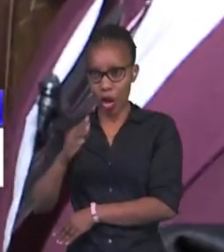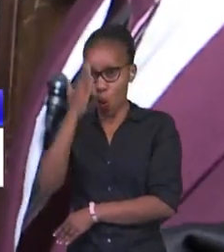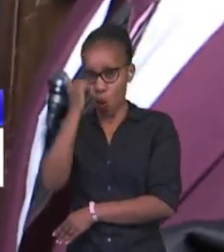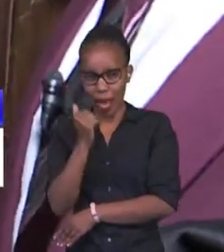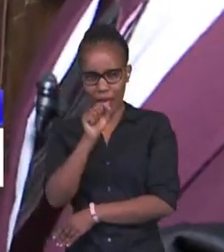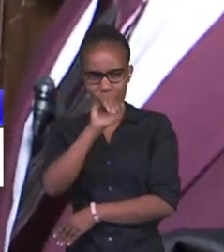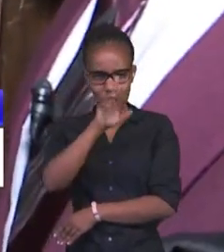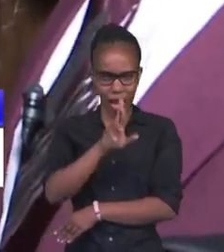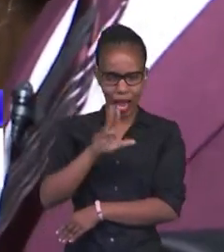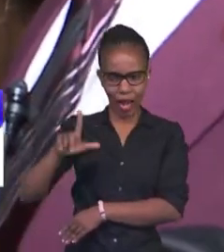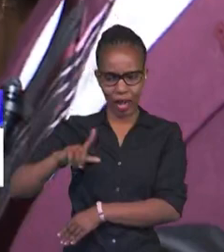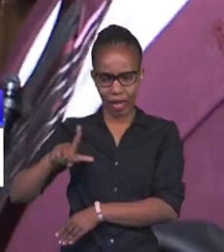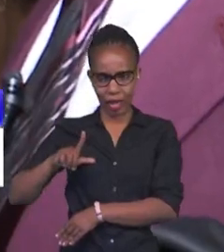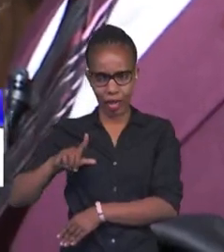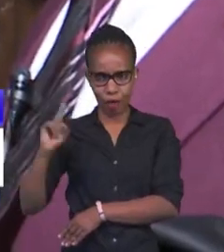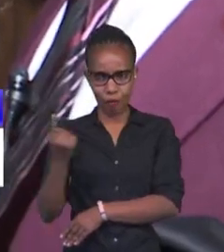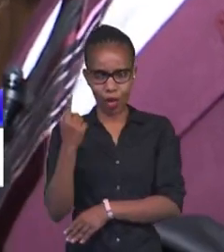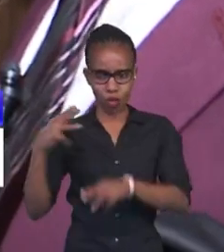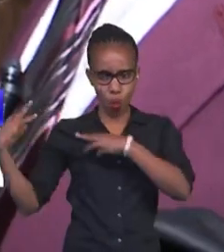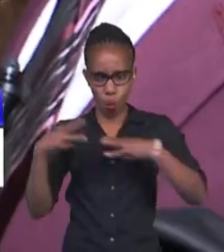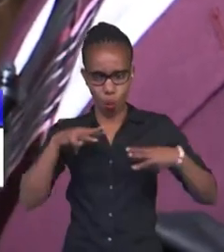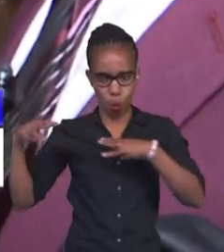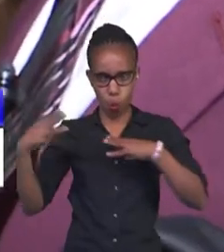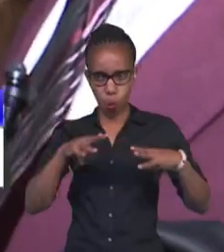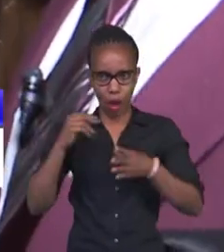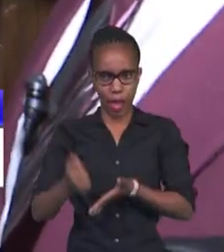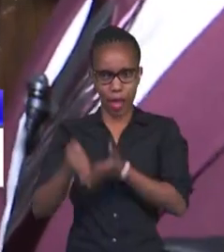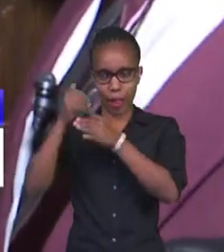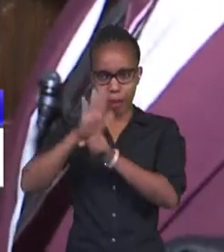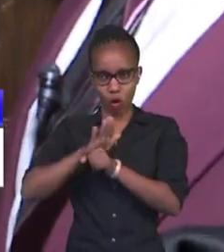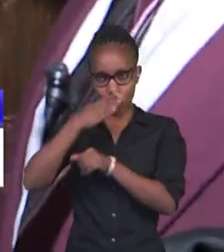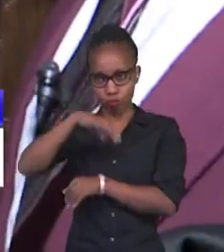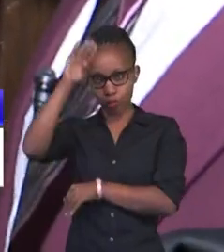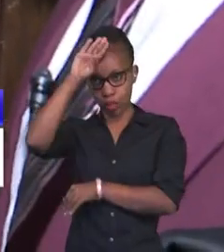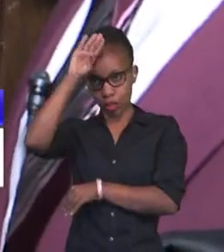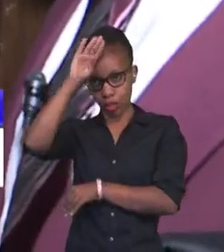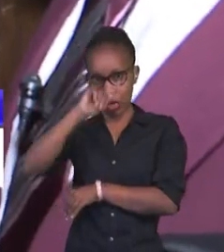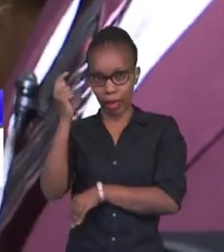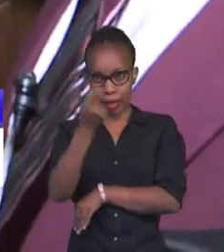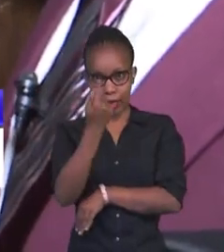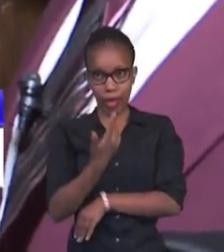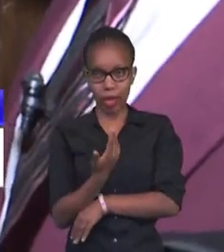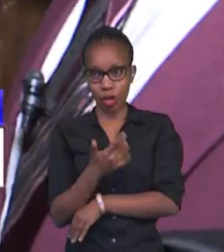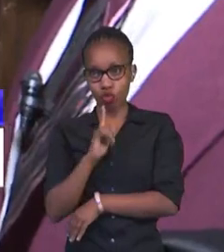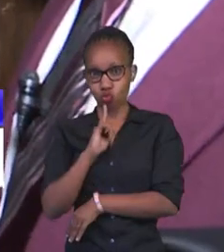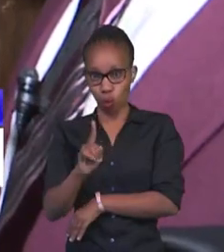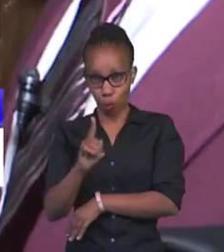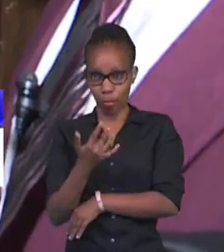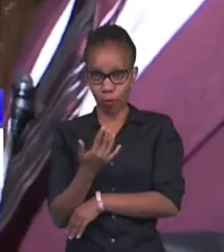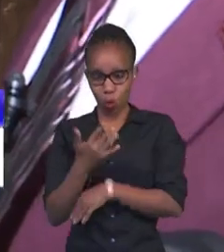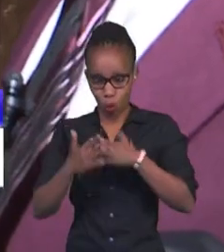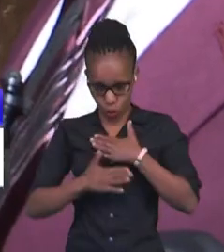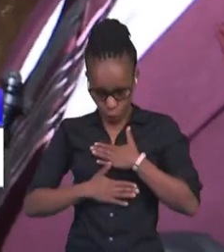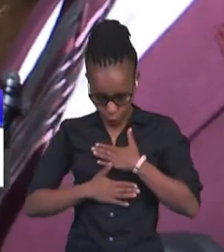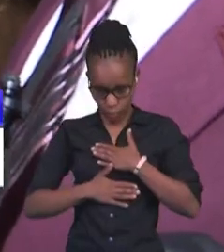because during the First World War, he did a lot to help the British here in Kenya. So he was honored